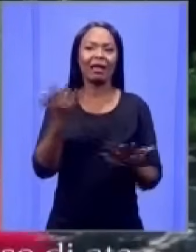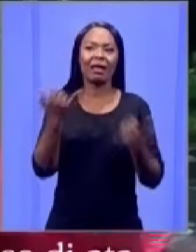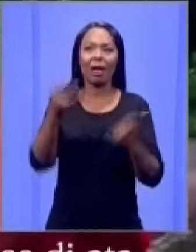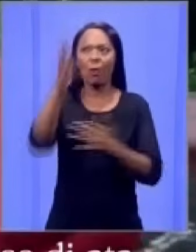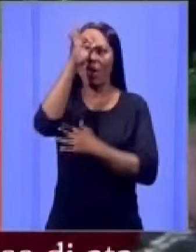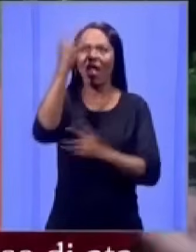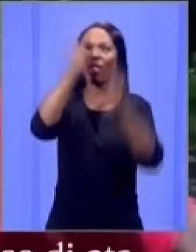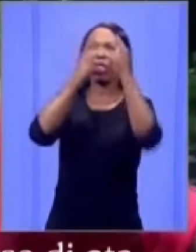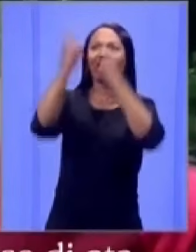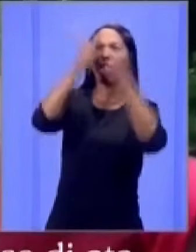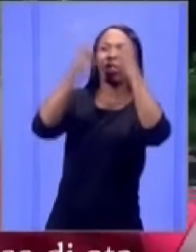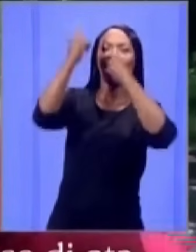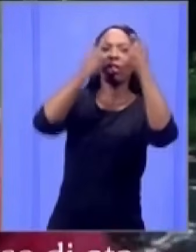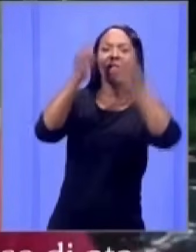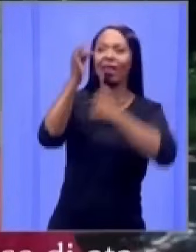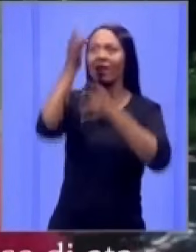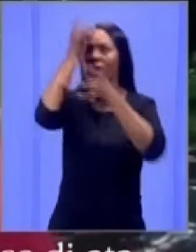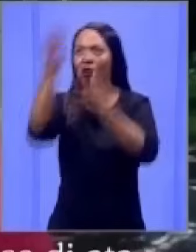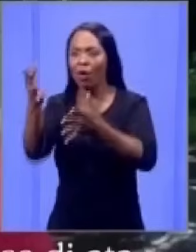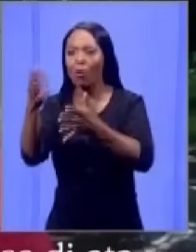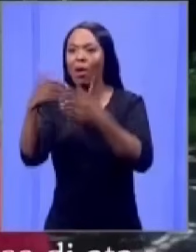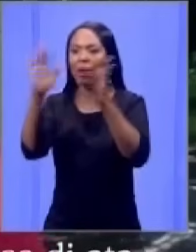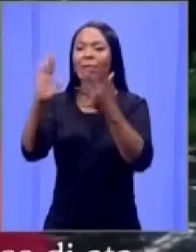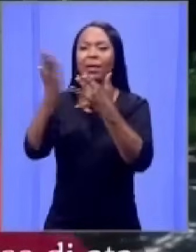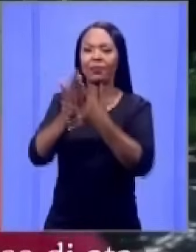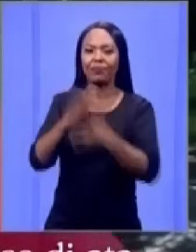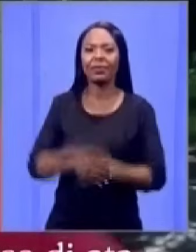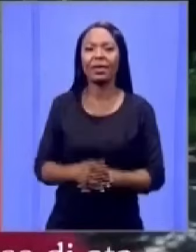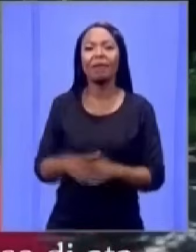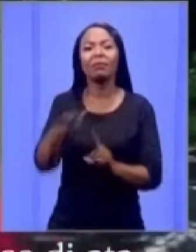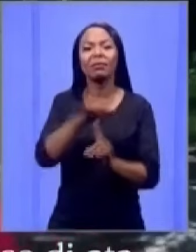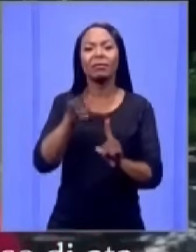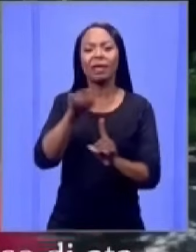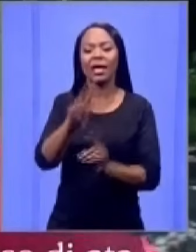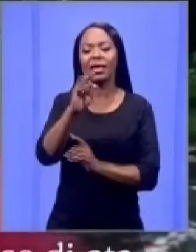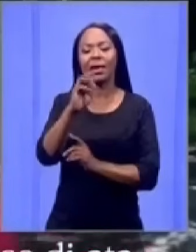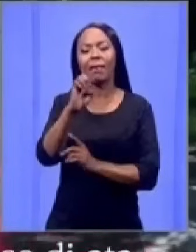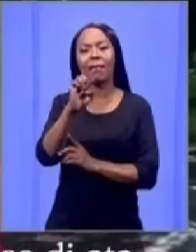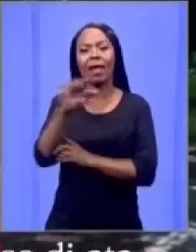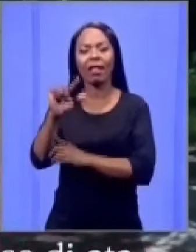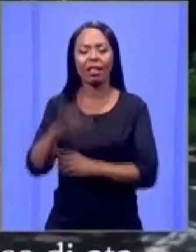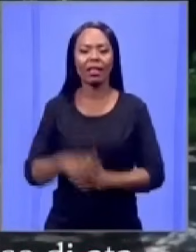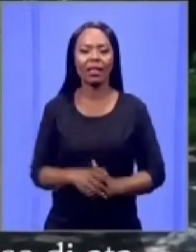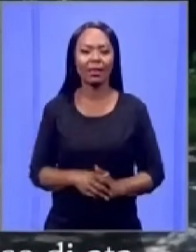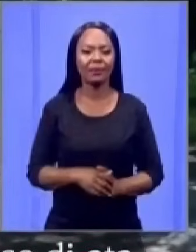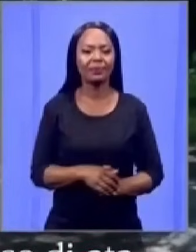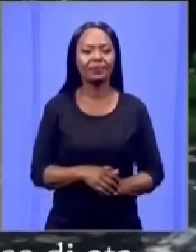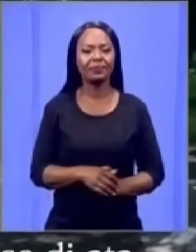ka mabitsobitso nakong ya ho leka ho hlahlela nyewe sepoleseng sa Campbell.